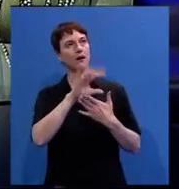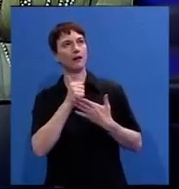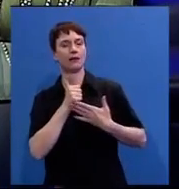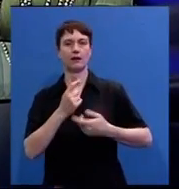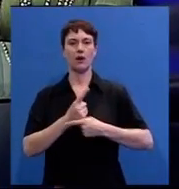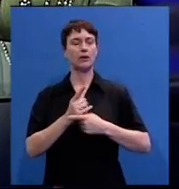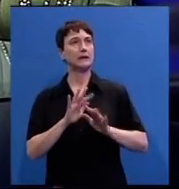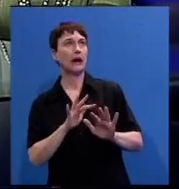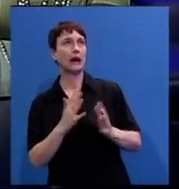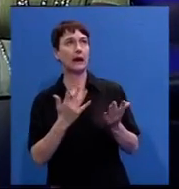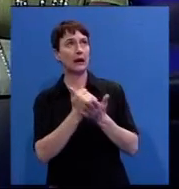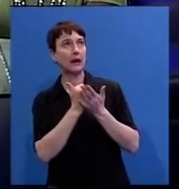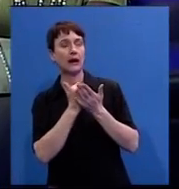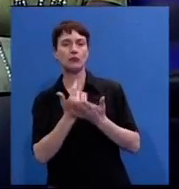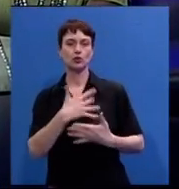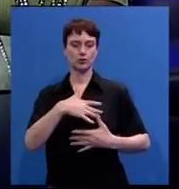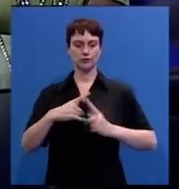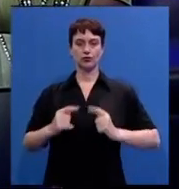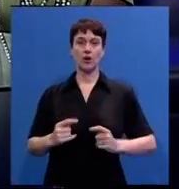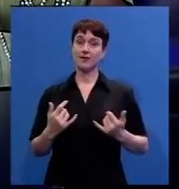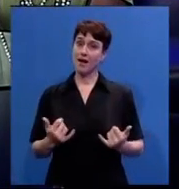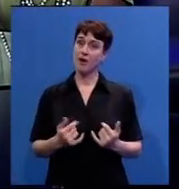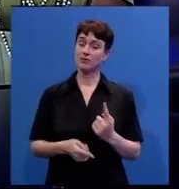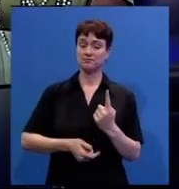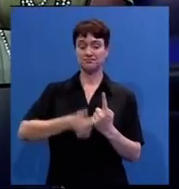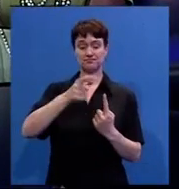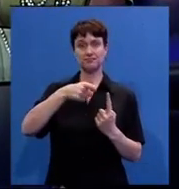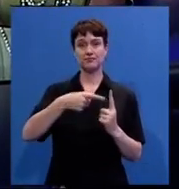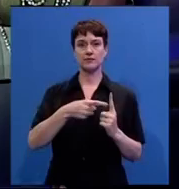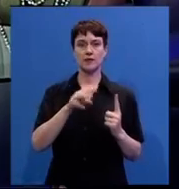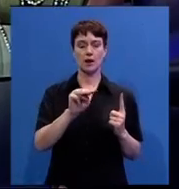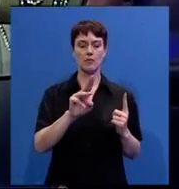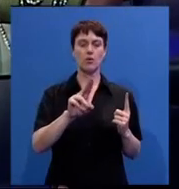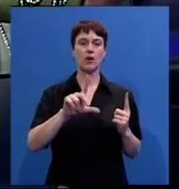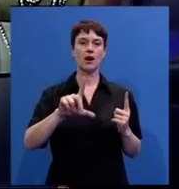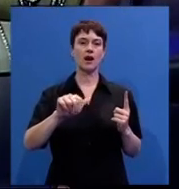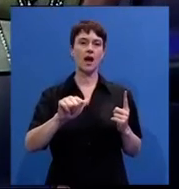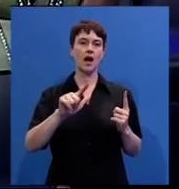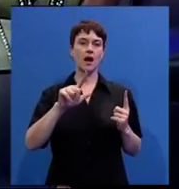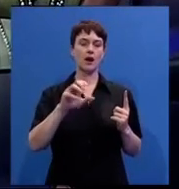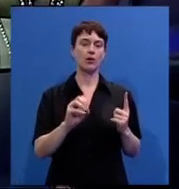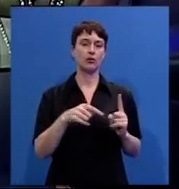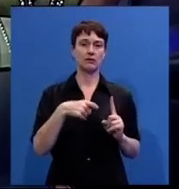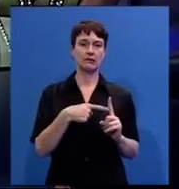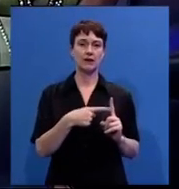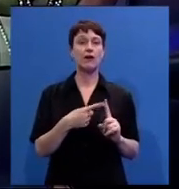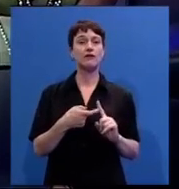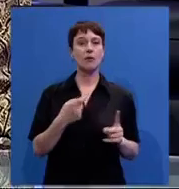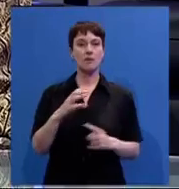for guidance and inner strength. Our first guest today is Dr. Mulalu Nemabandu, who is from the Kara